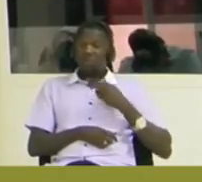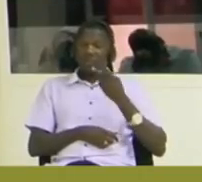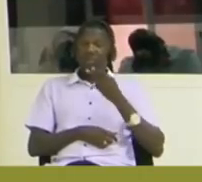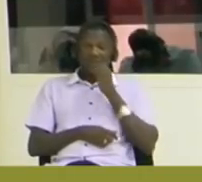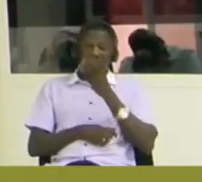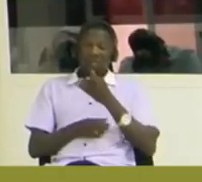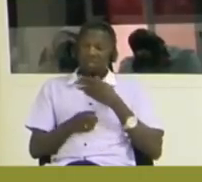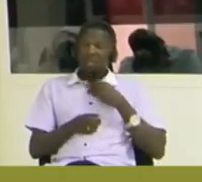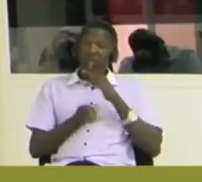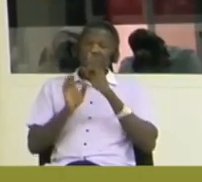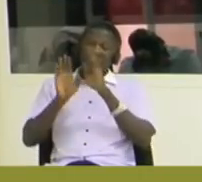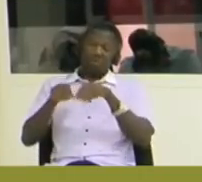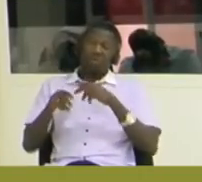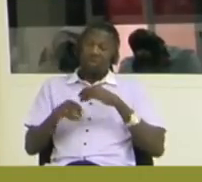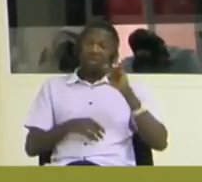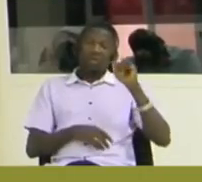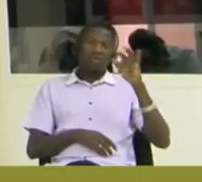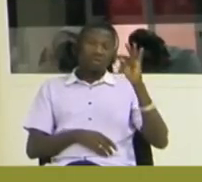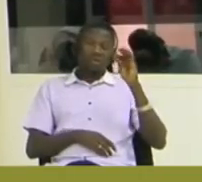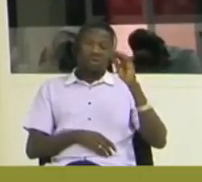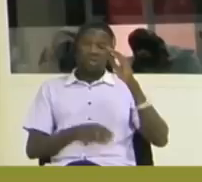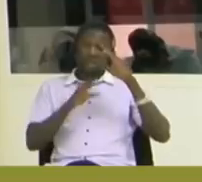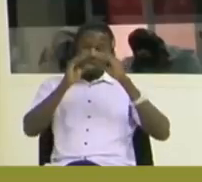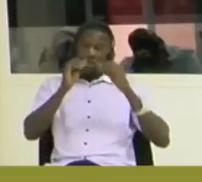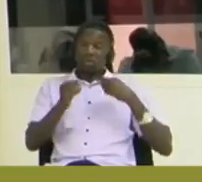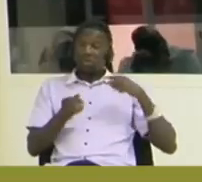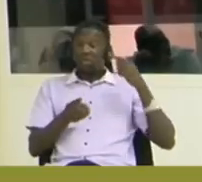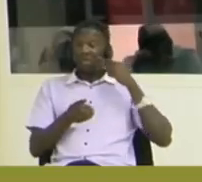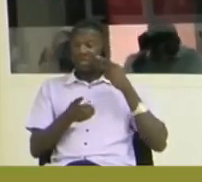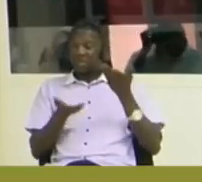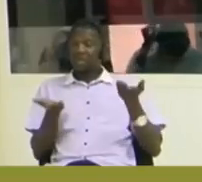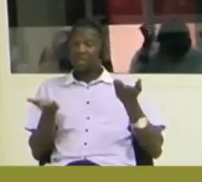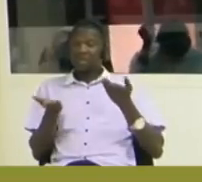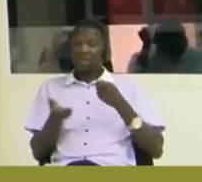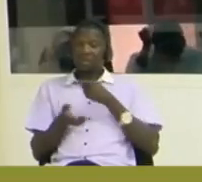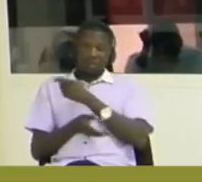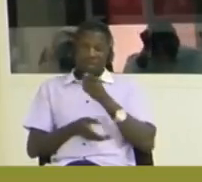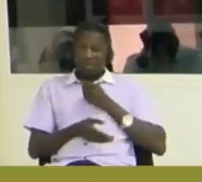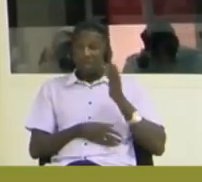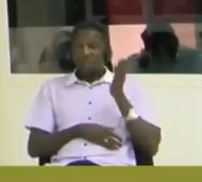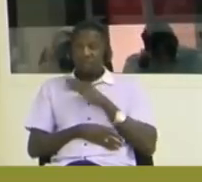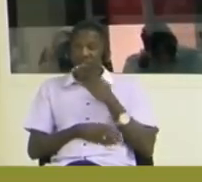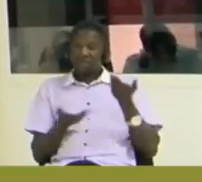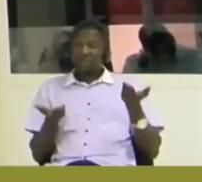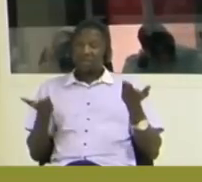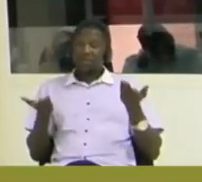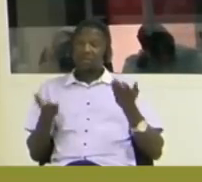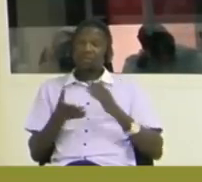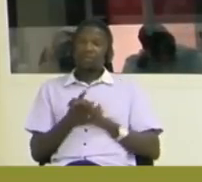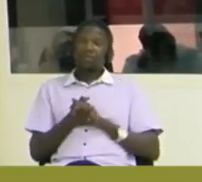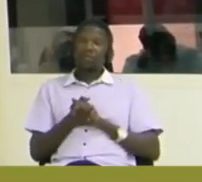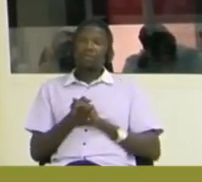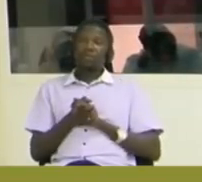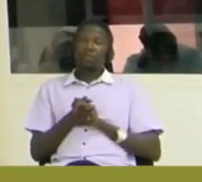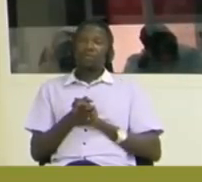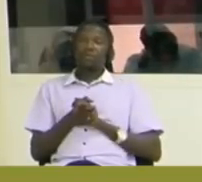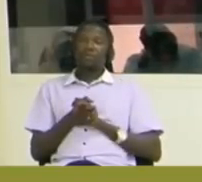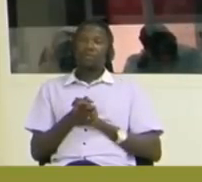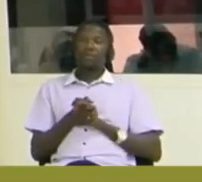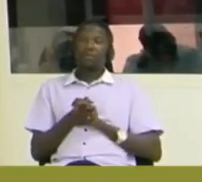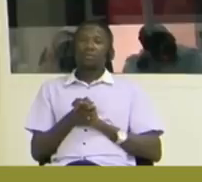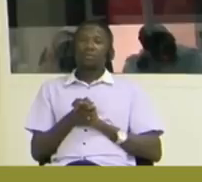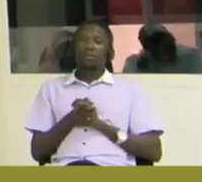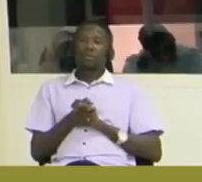were dropped off at Yankuba Ture's house on this day. Are they lying? Well, sir, if you put it that way, then they never